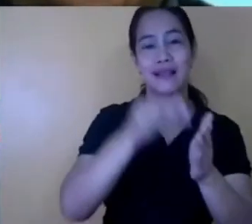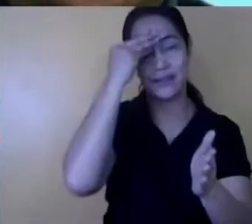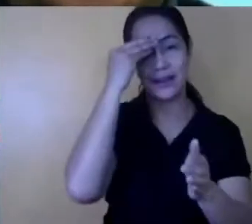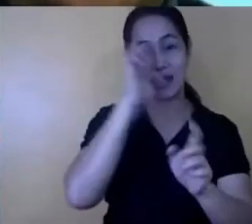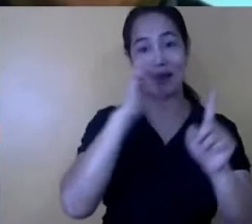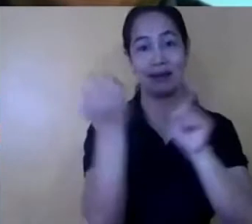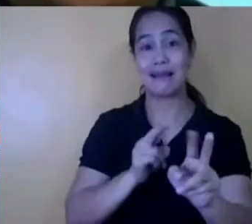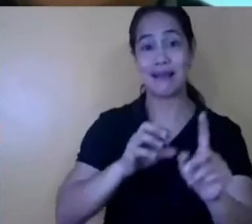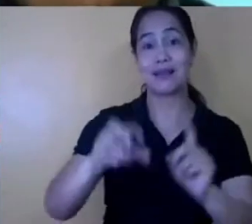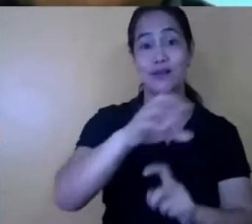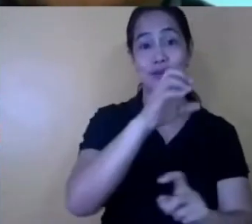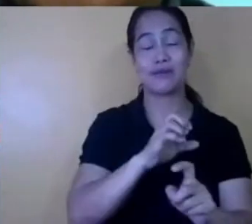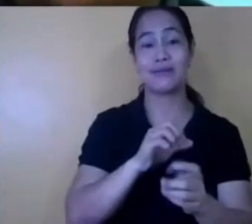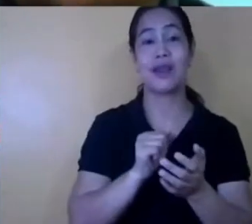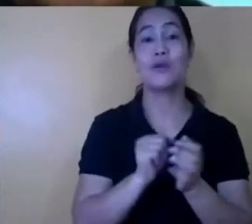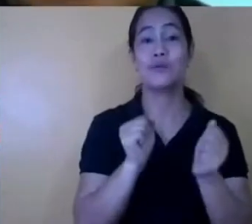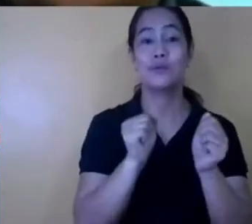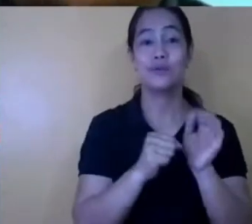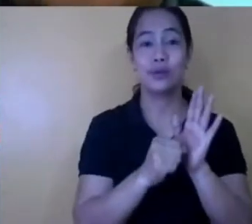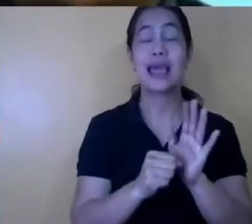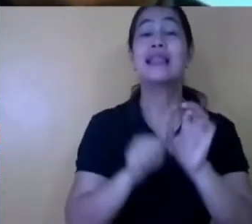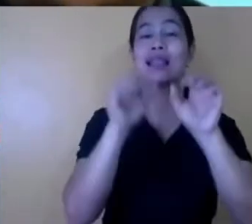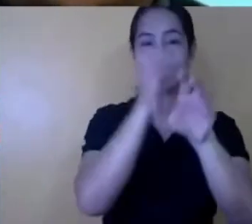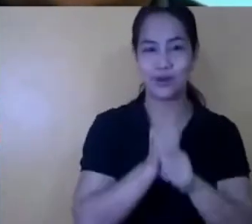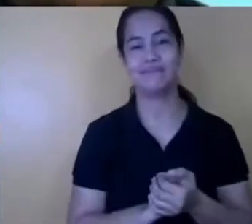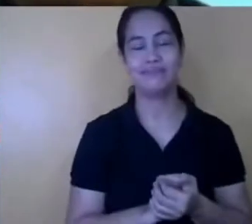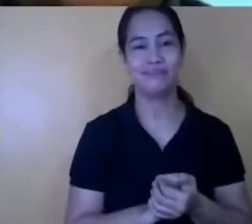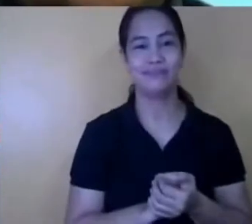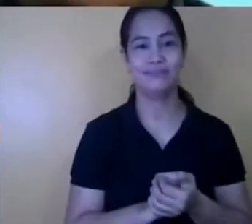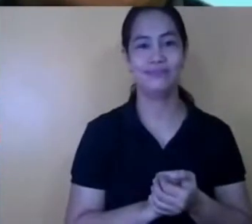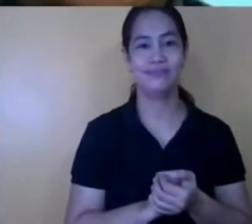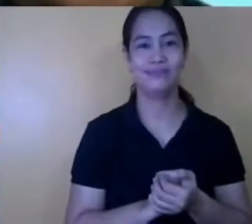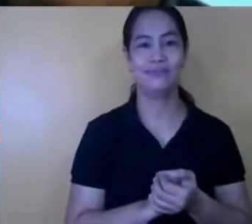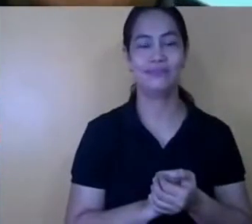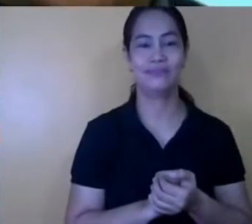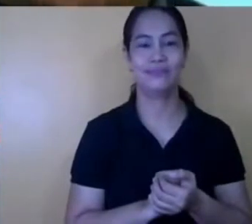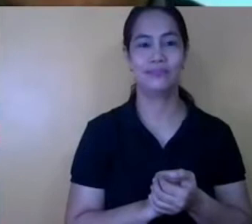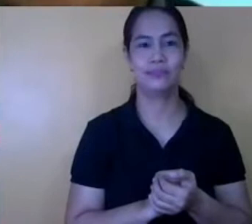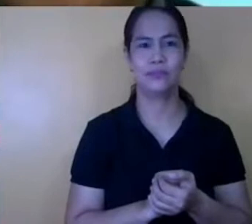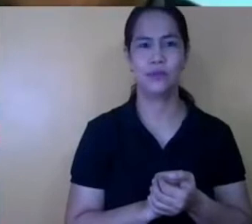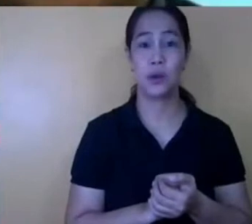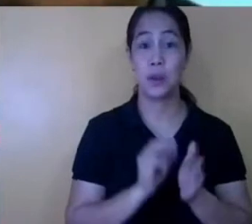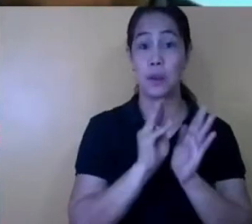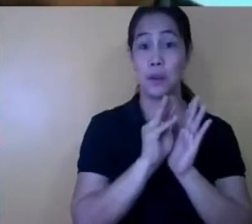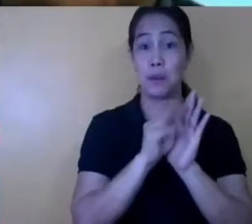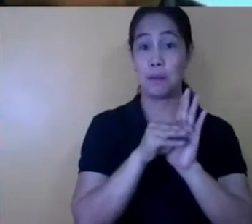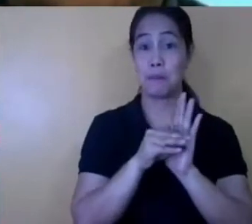community contexts, then you get an outstanding practice. Minutes of consultative meeting with parents or